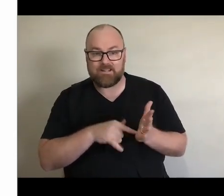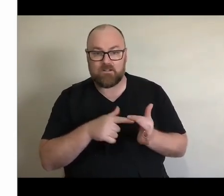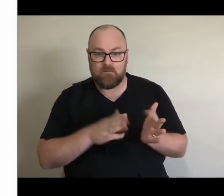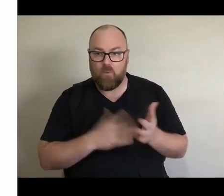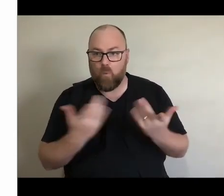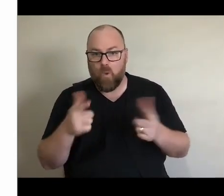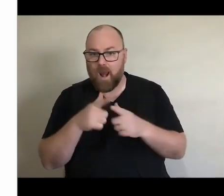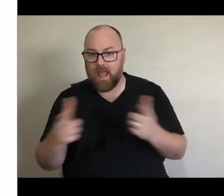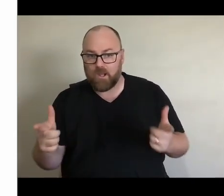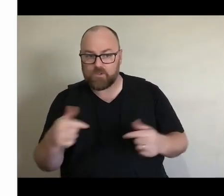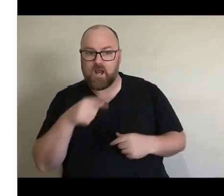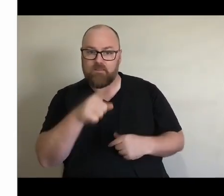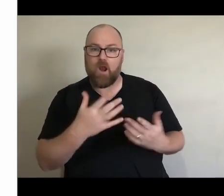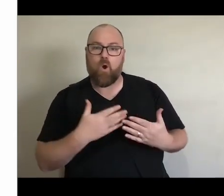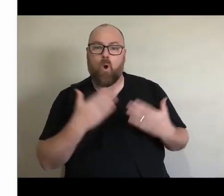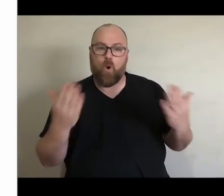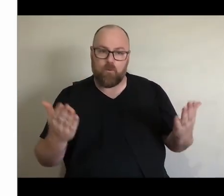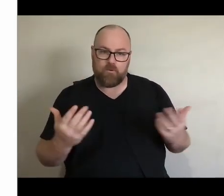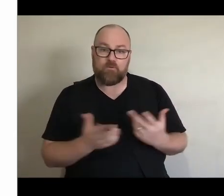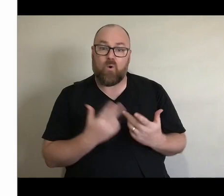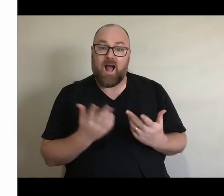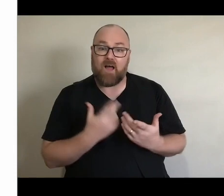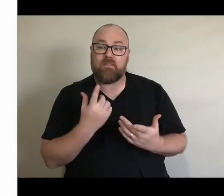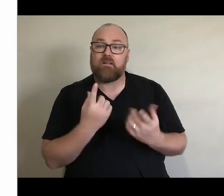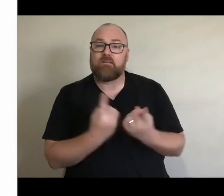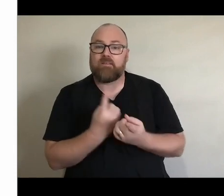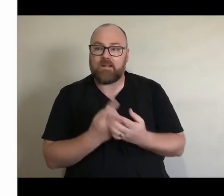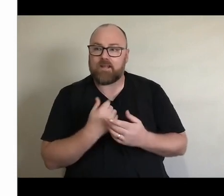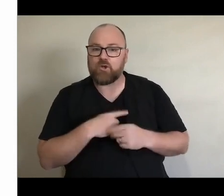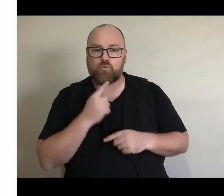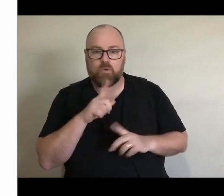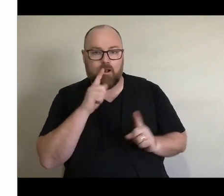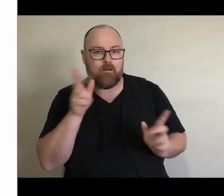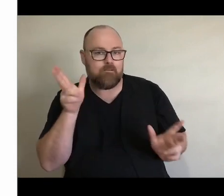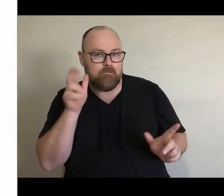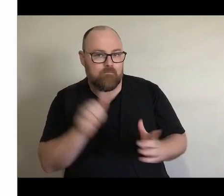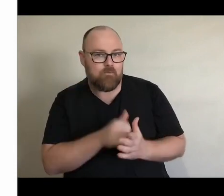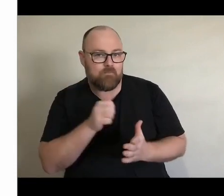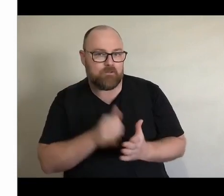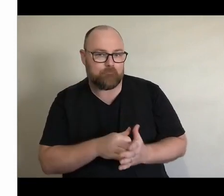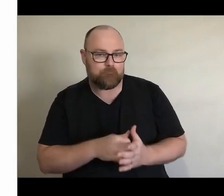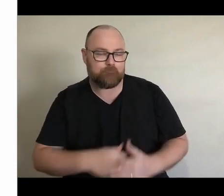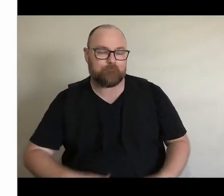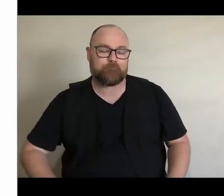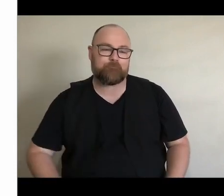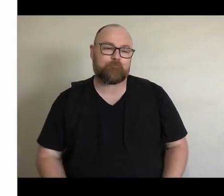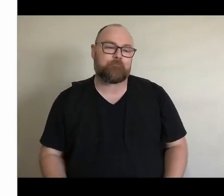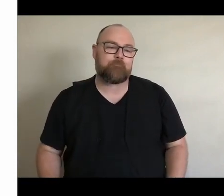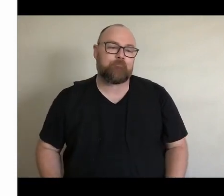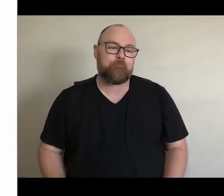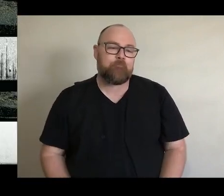avenues for other inaudible, untold, unheard stories and counter narratives, right?